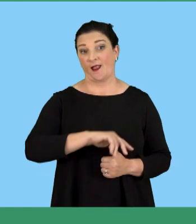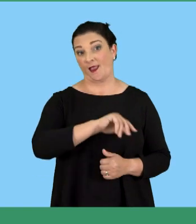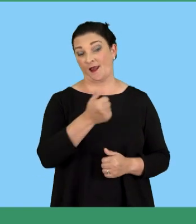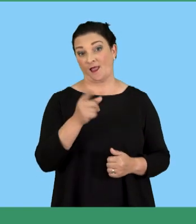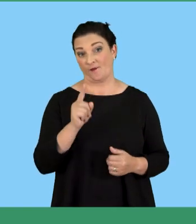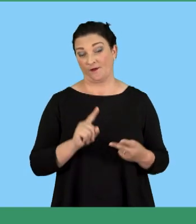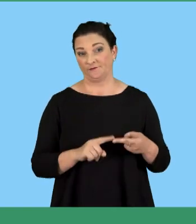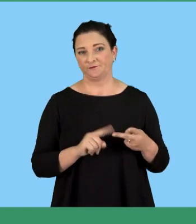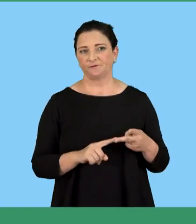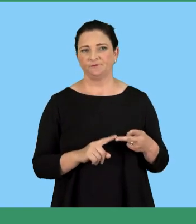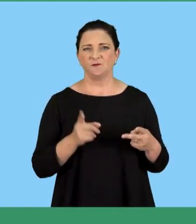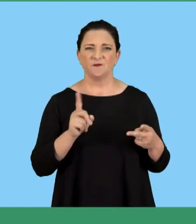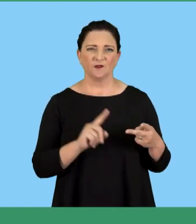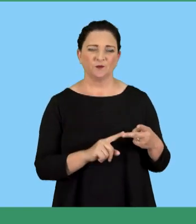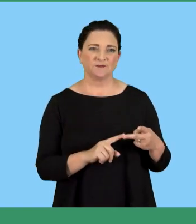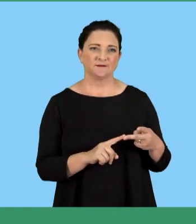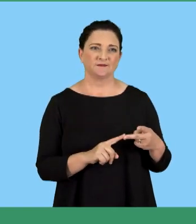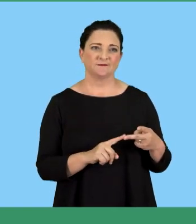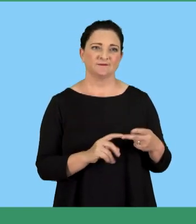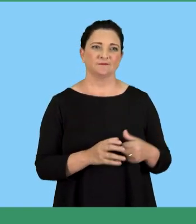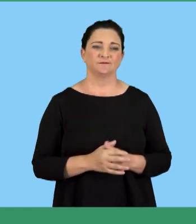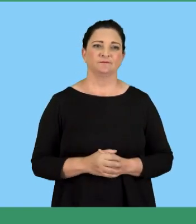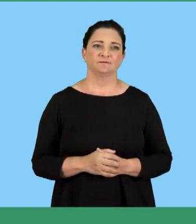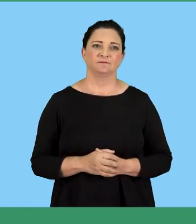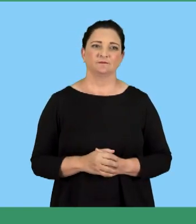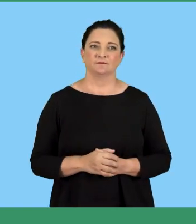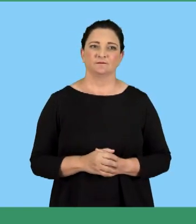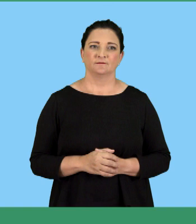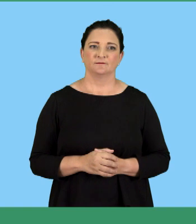Then another one is that they